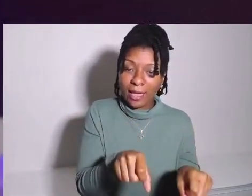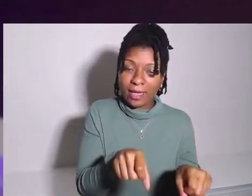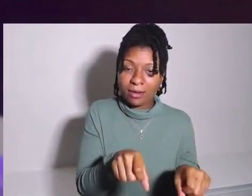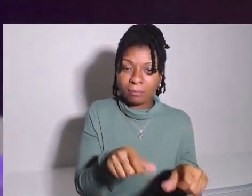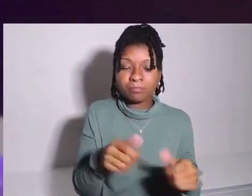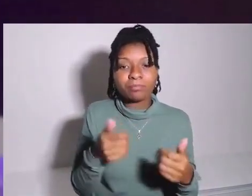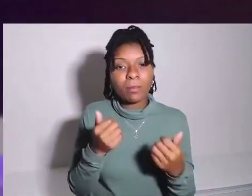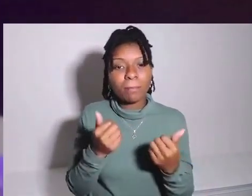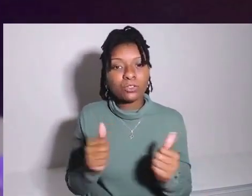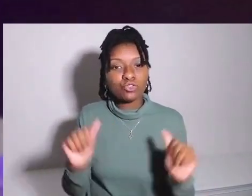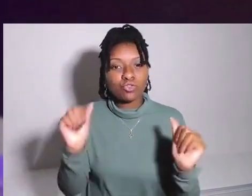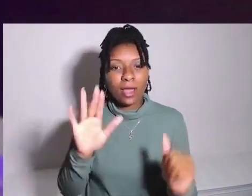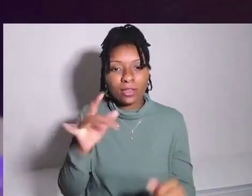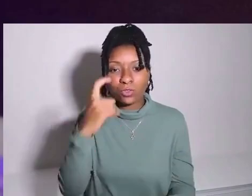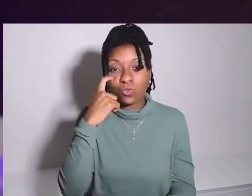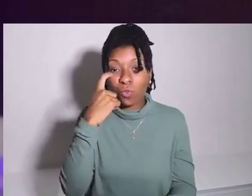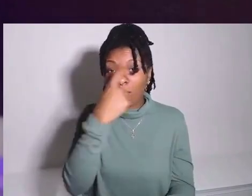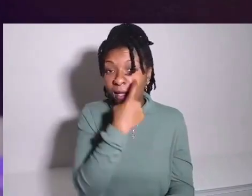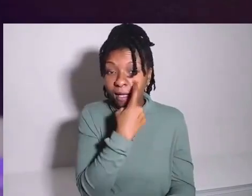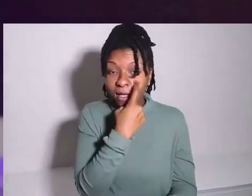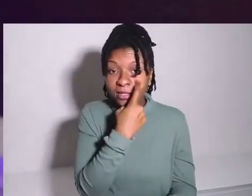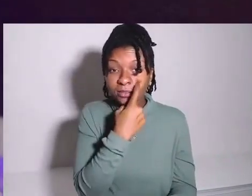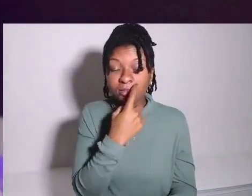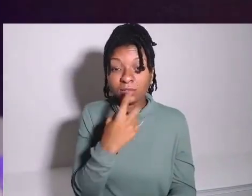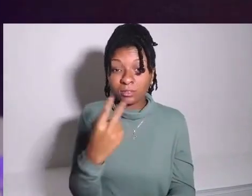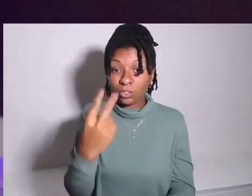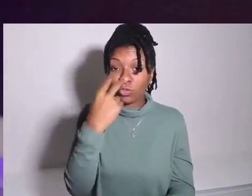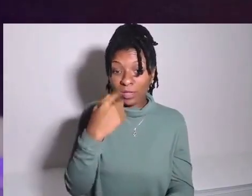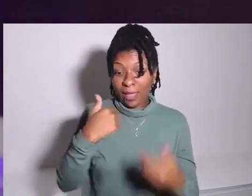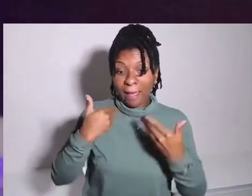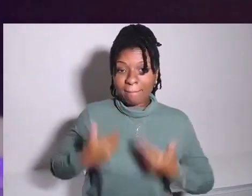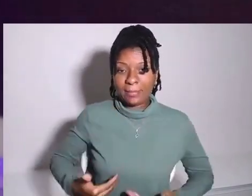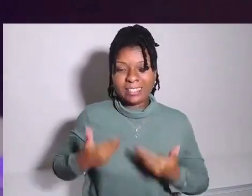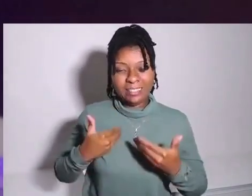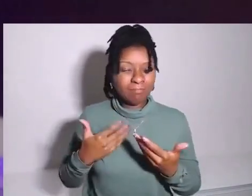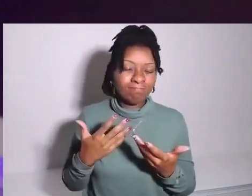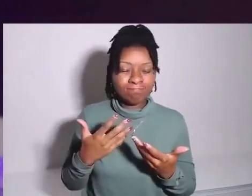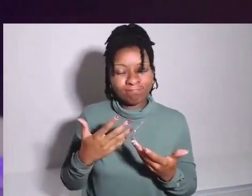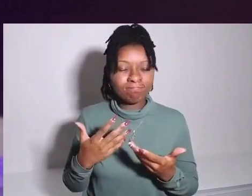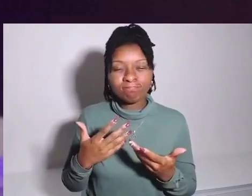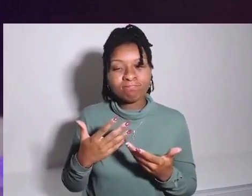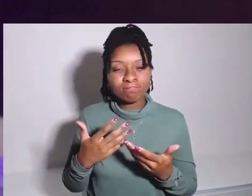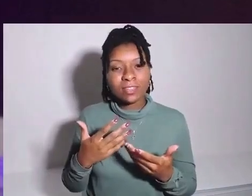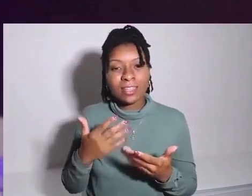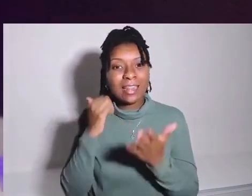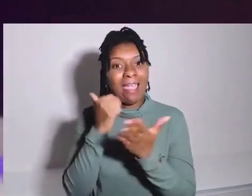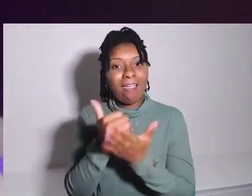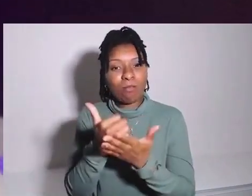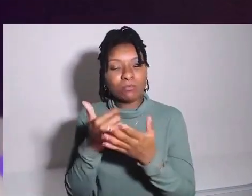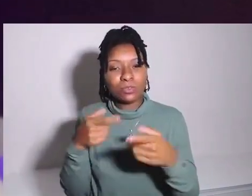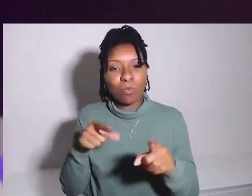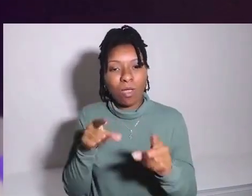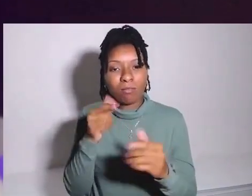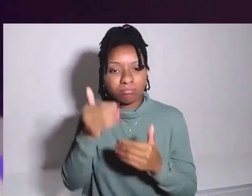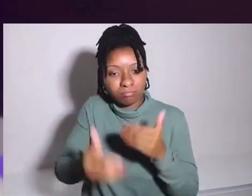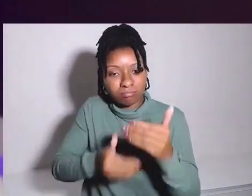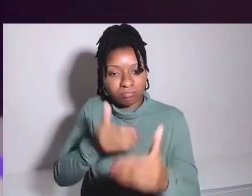your eyes off of me. It does help, I promise, with moving through the meditation. And